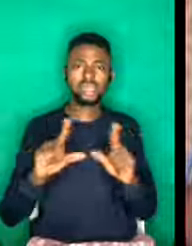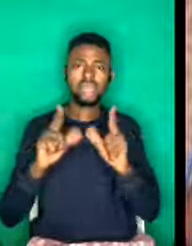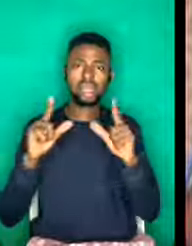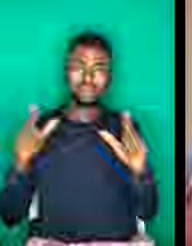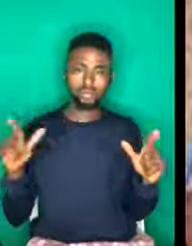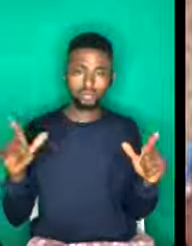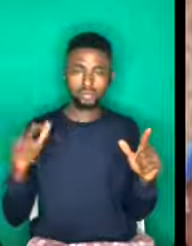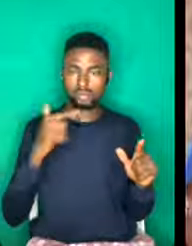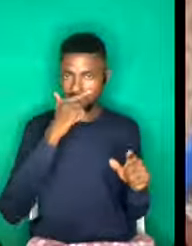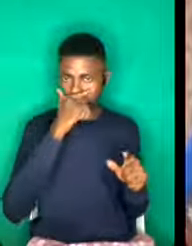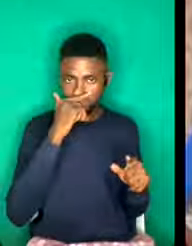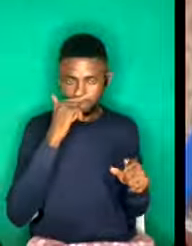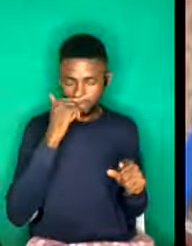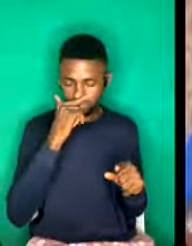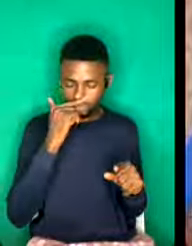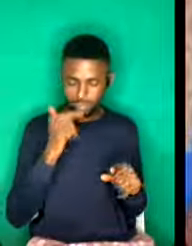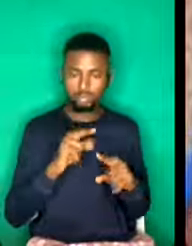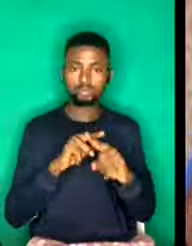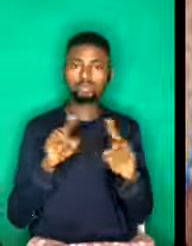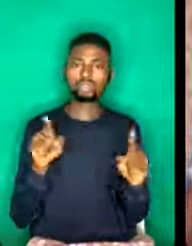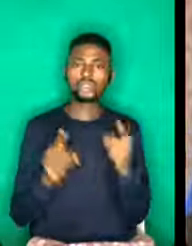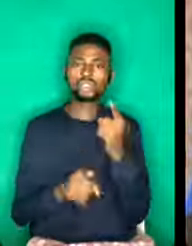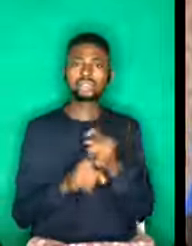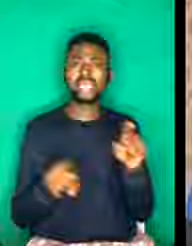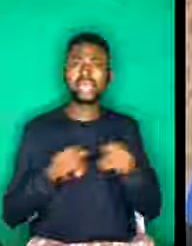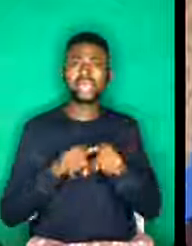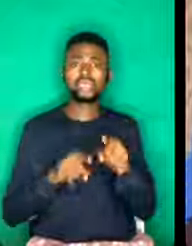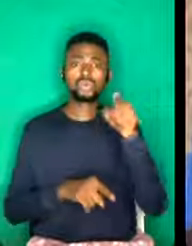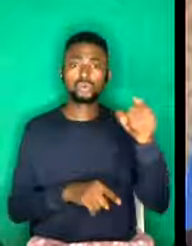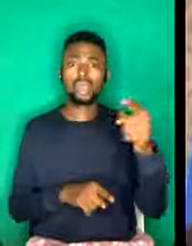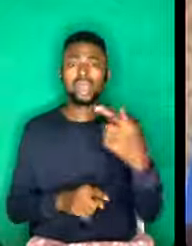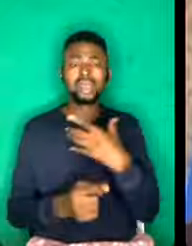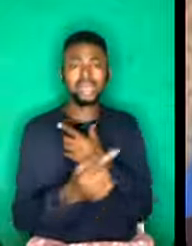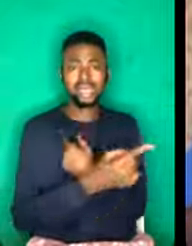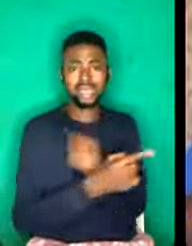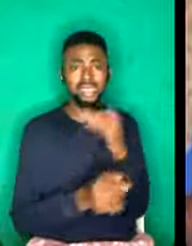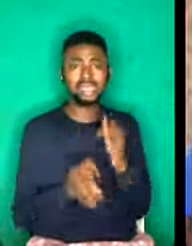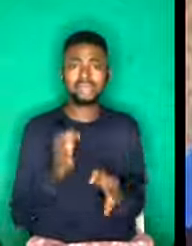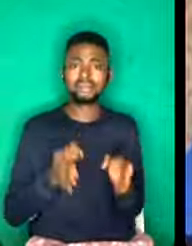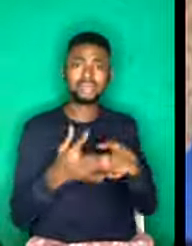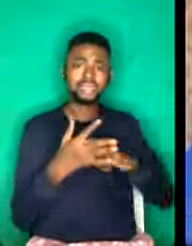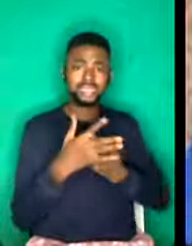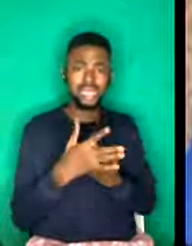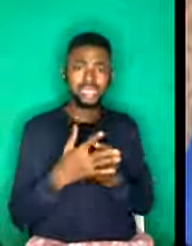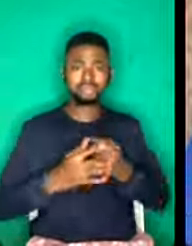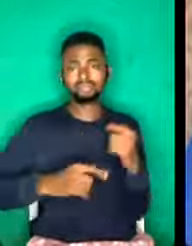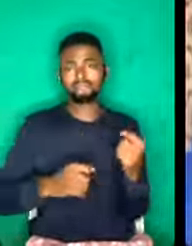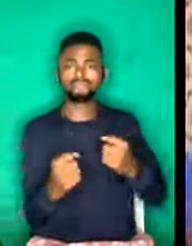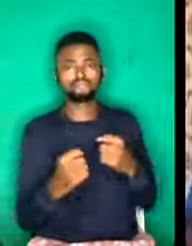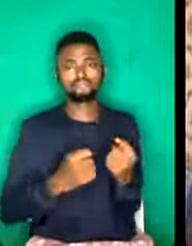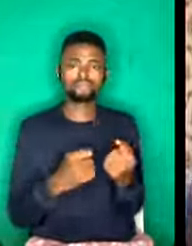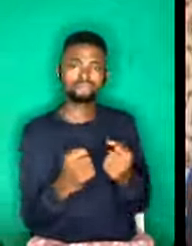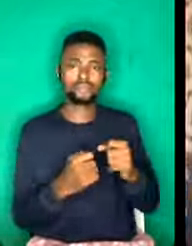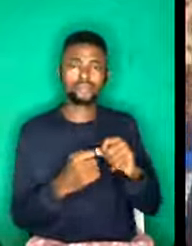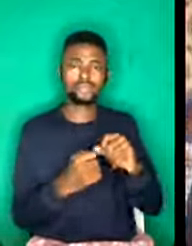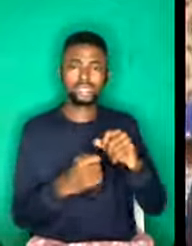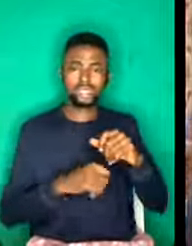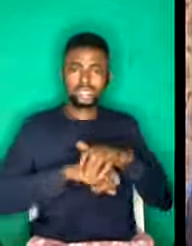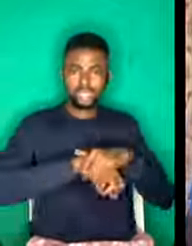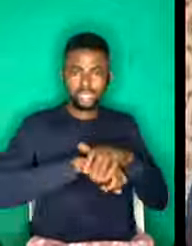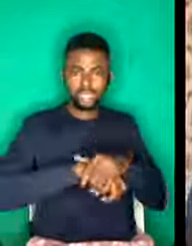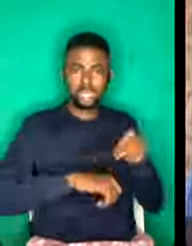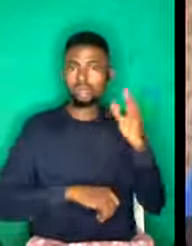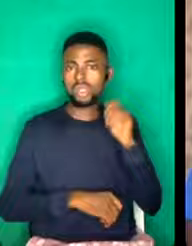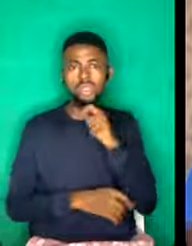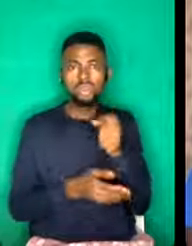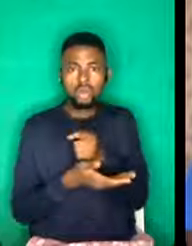However, just like you and I, if I start speaking broken, I won't write in broken English, except I choose to just write